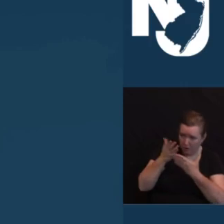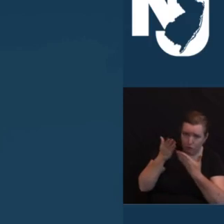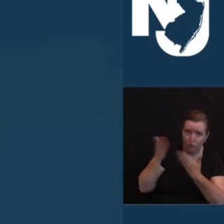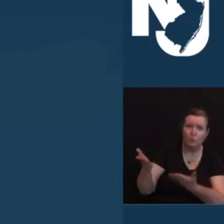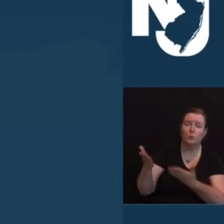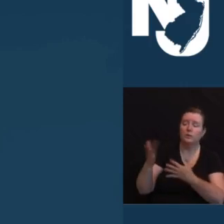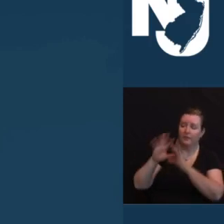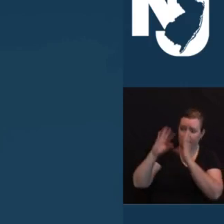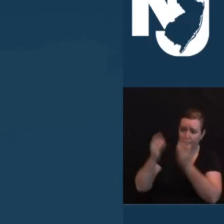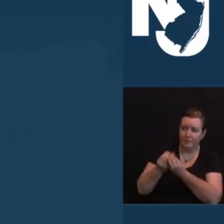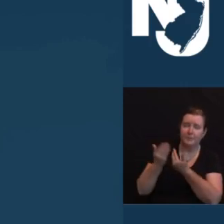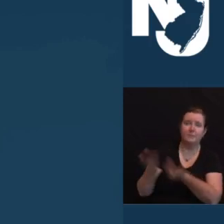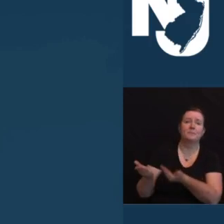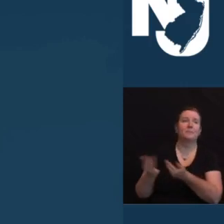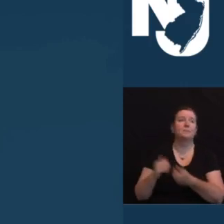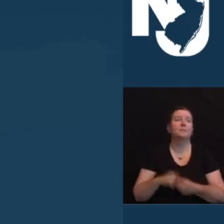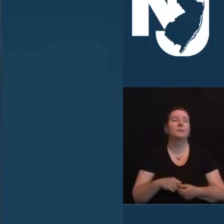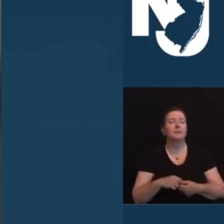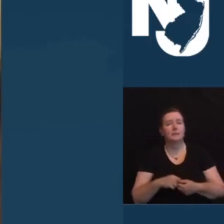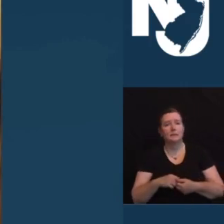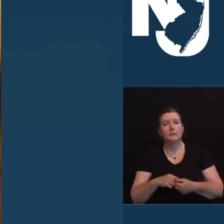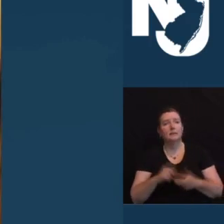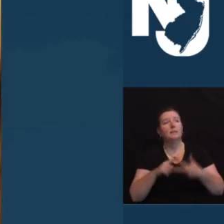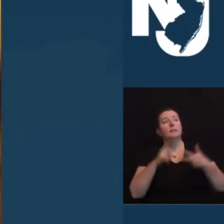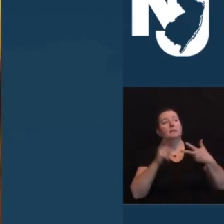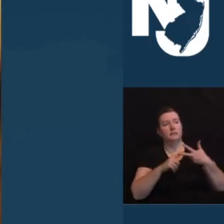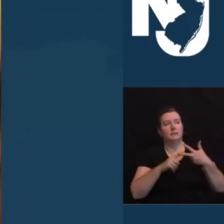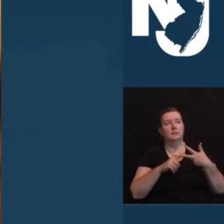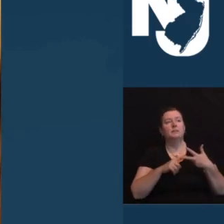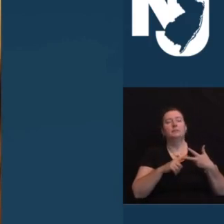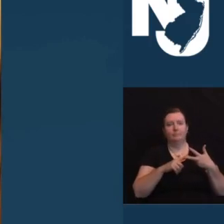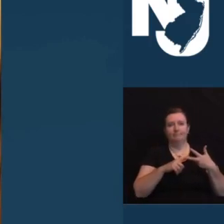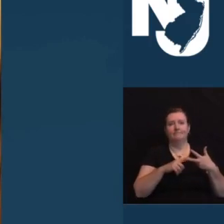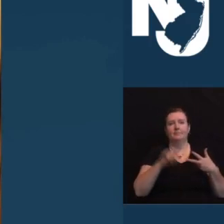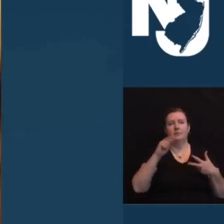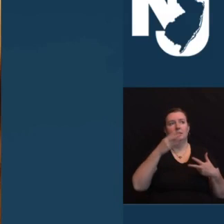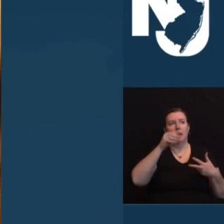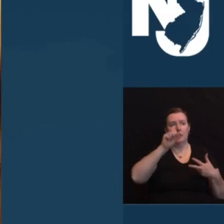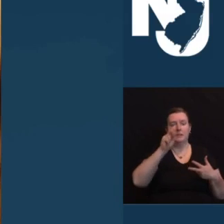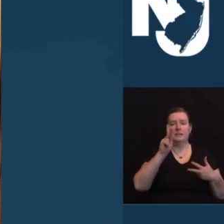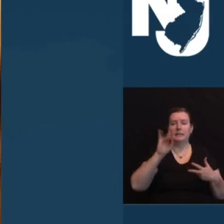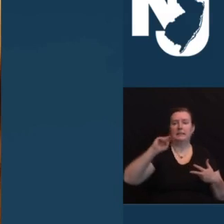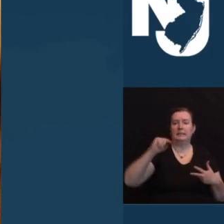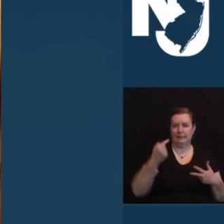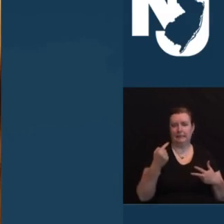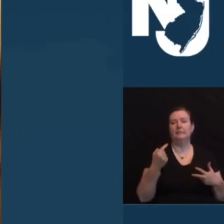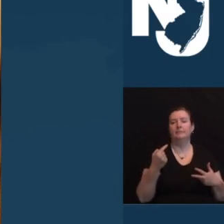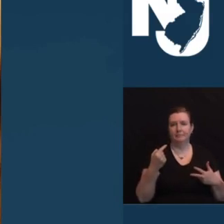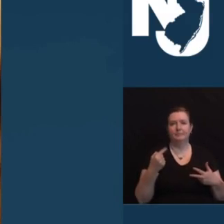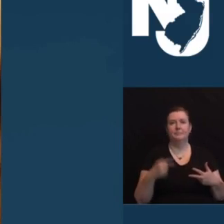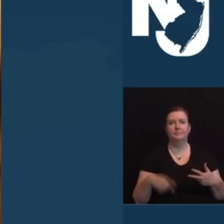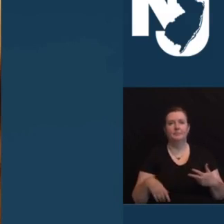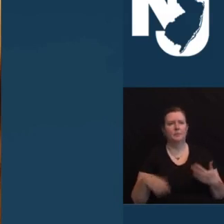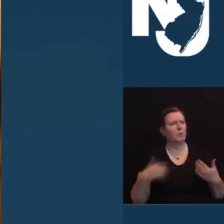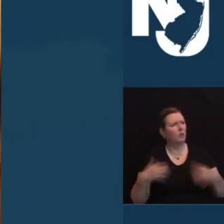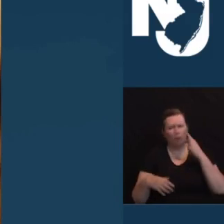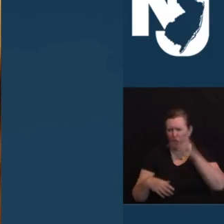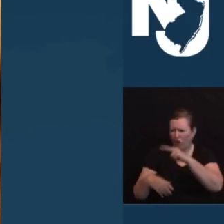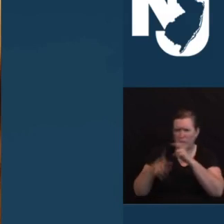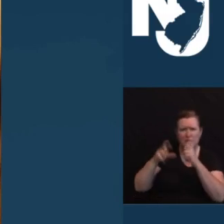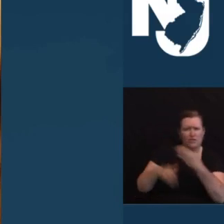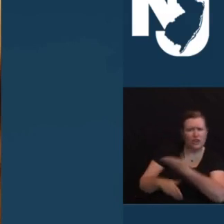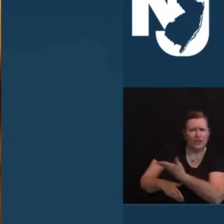family. And finally today, we recall Thomas King, look at that shot, of